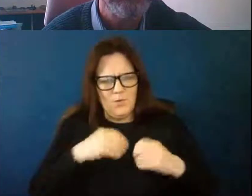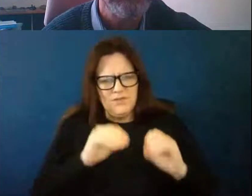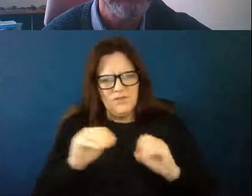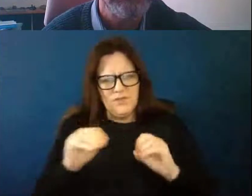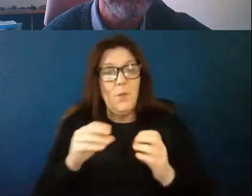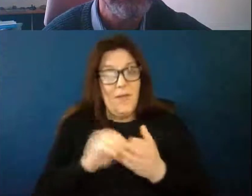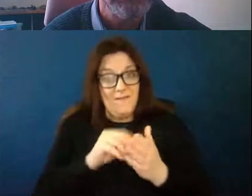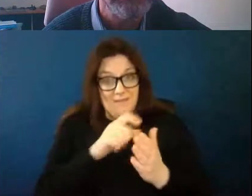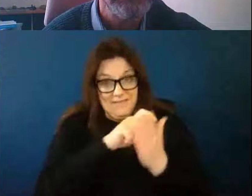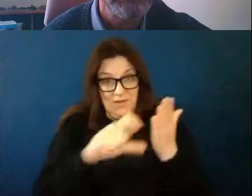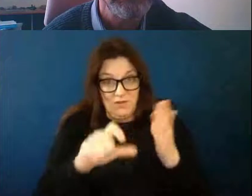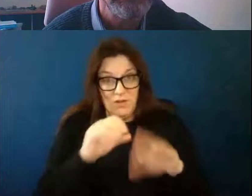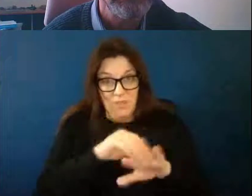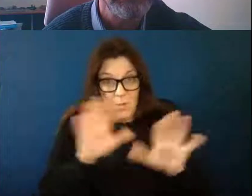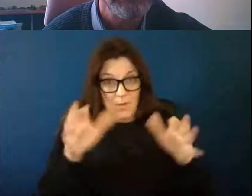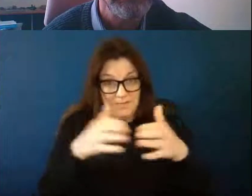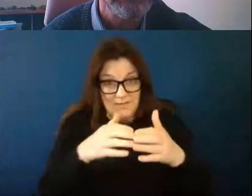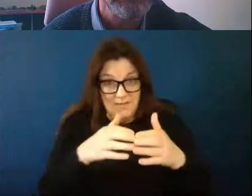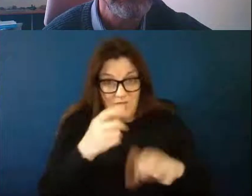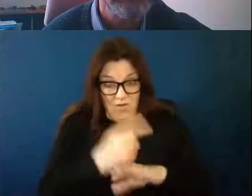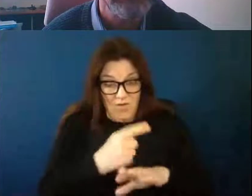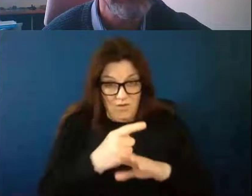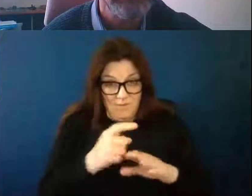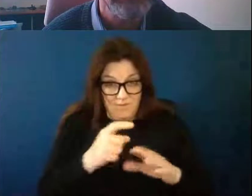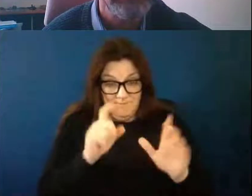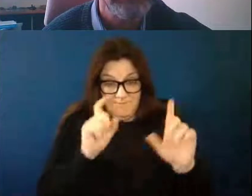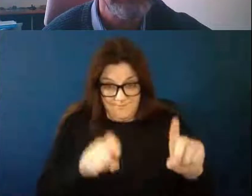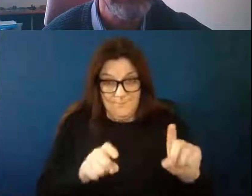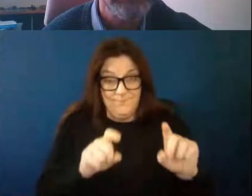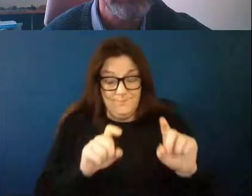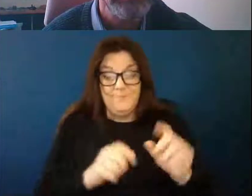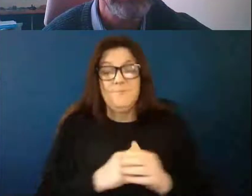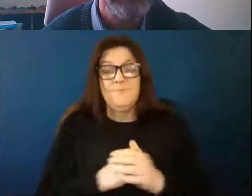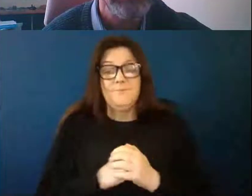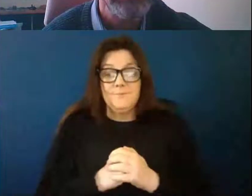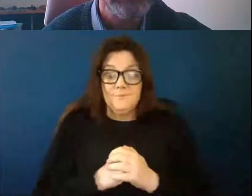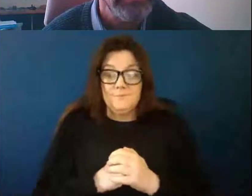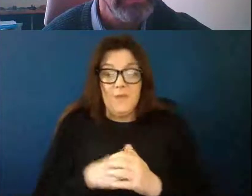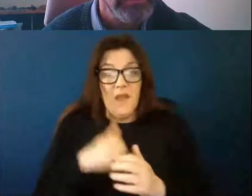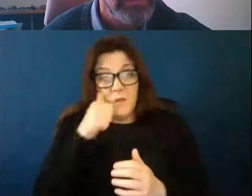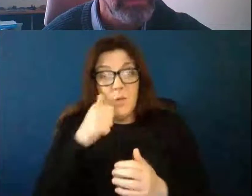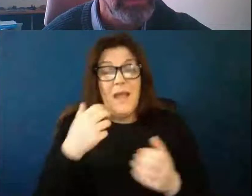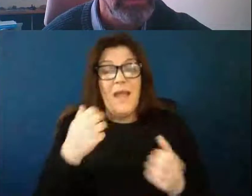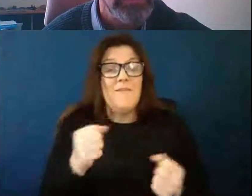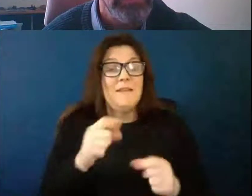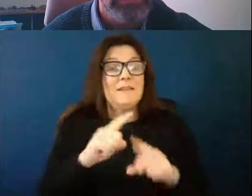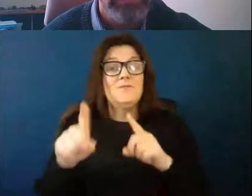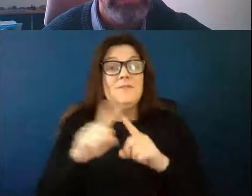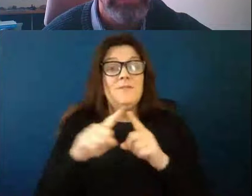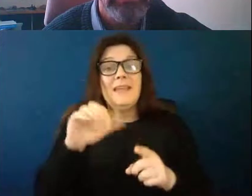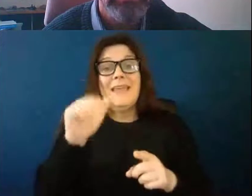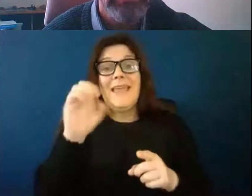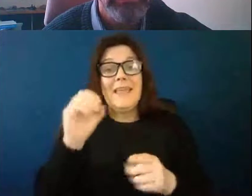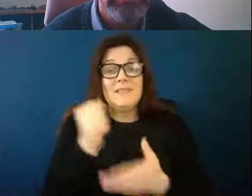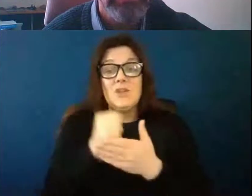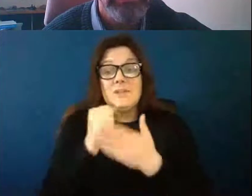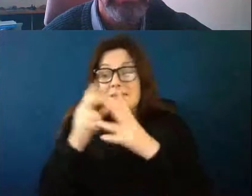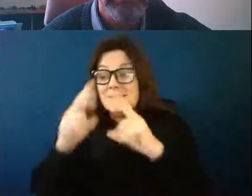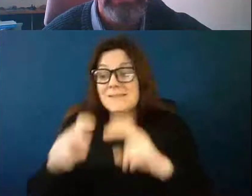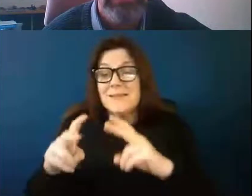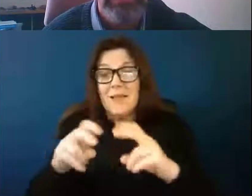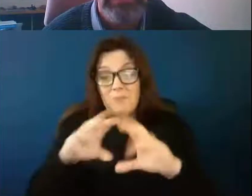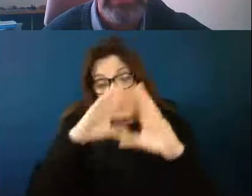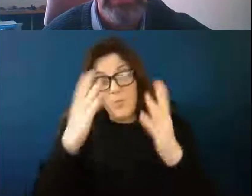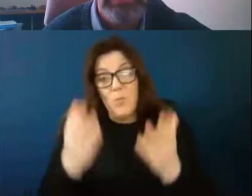on that on our website there. And I know that there are these kind of case studies around, around the